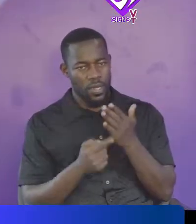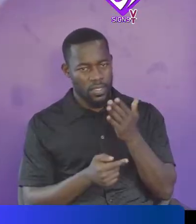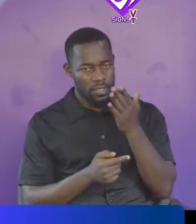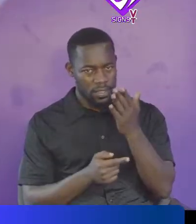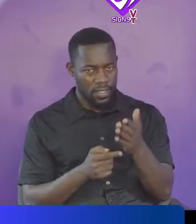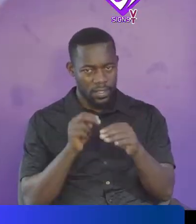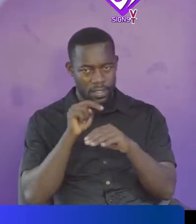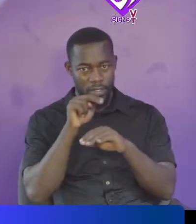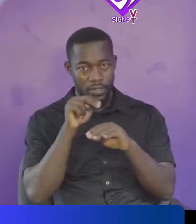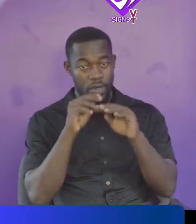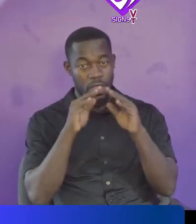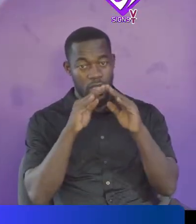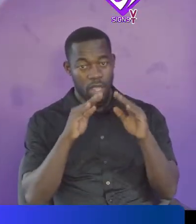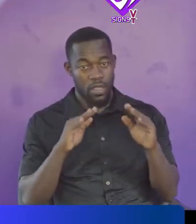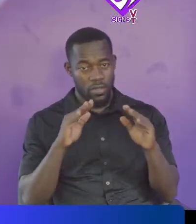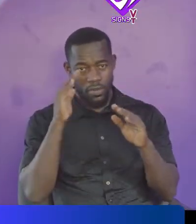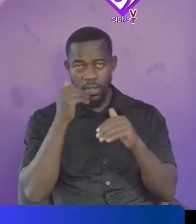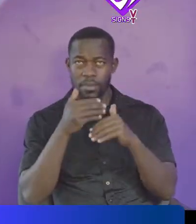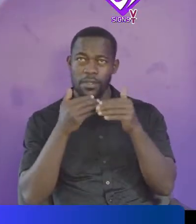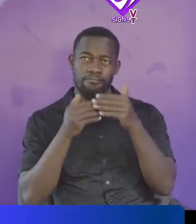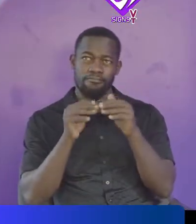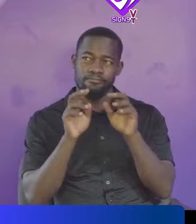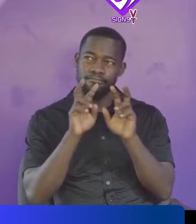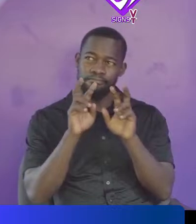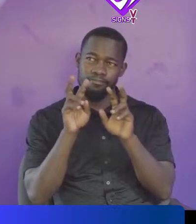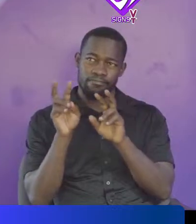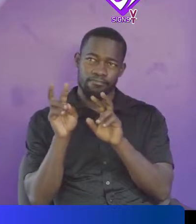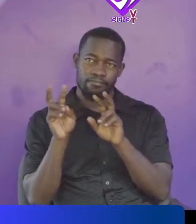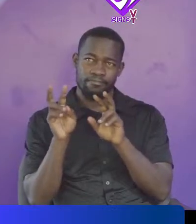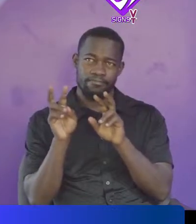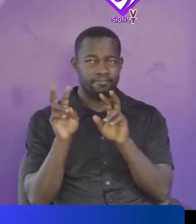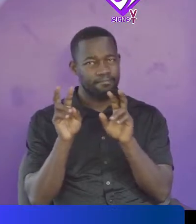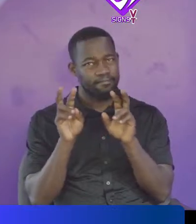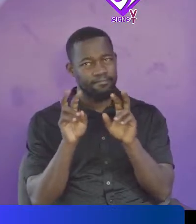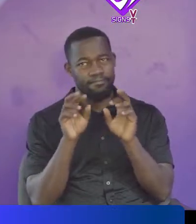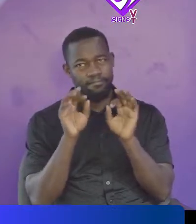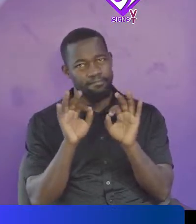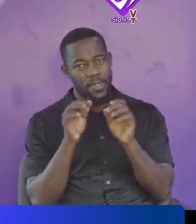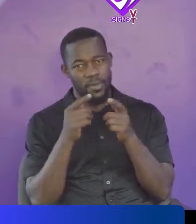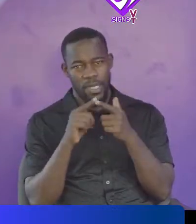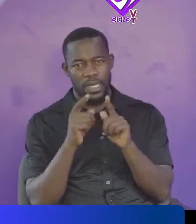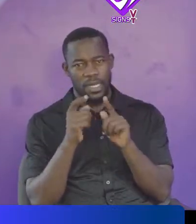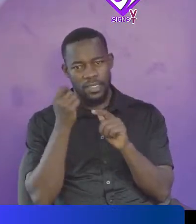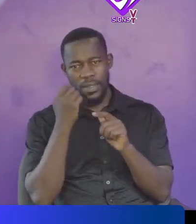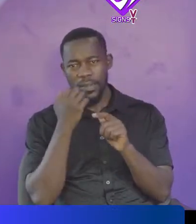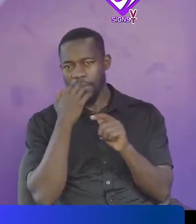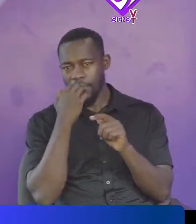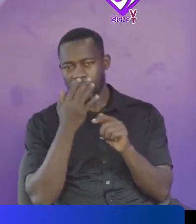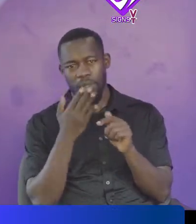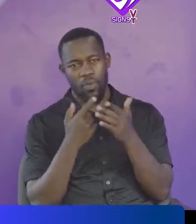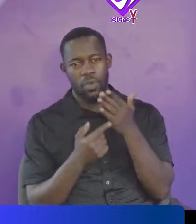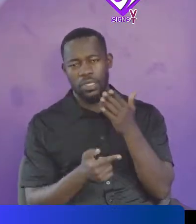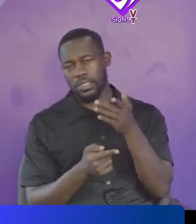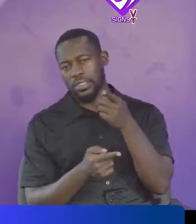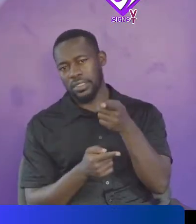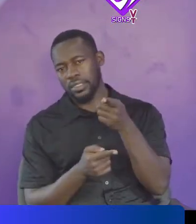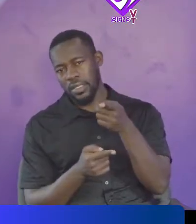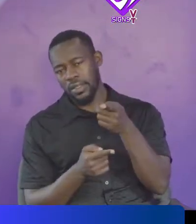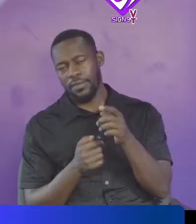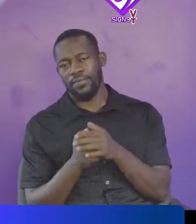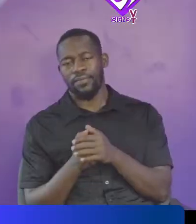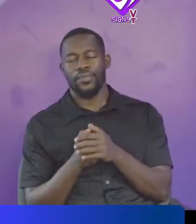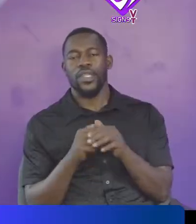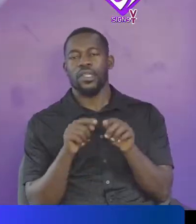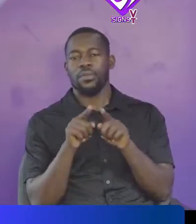Archives. Because when you look at the building, you're like, it's negligible, because you do not really understand the value and the nuggets